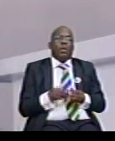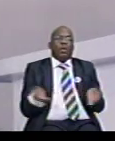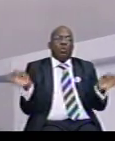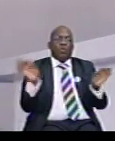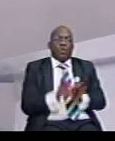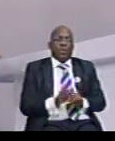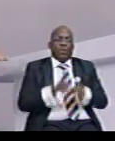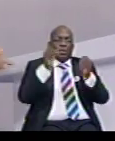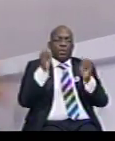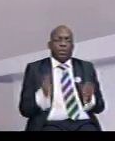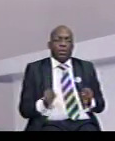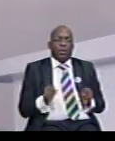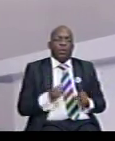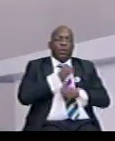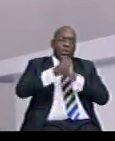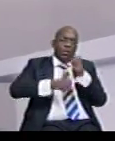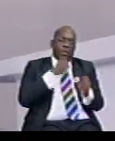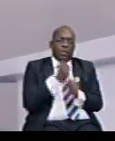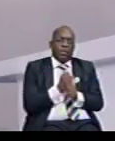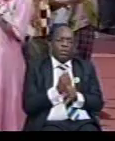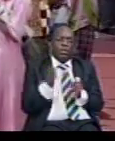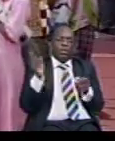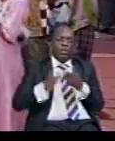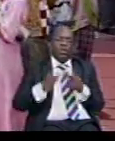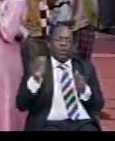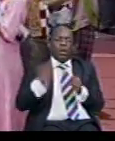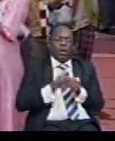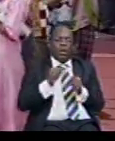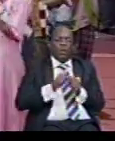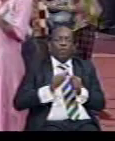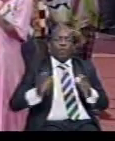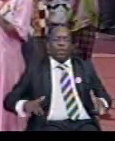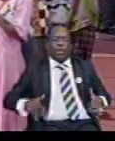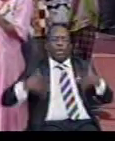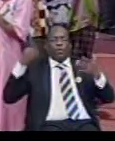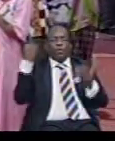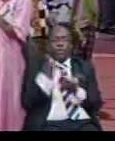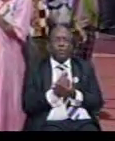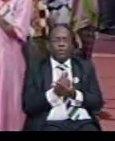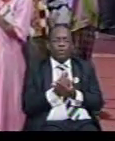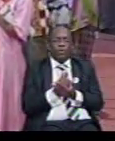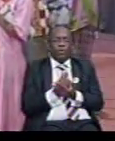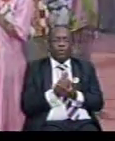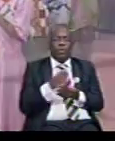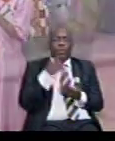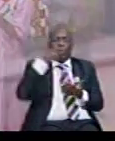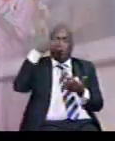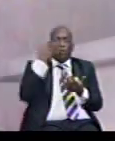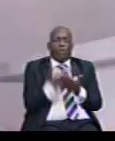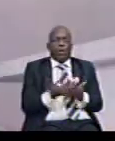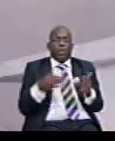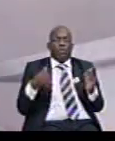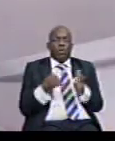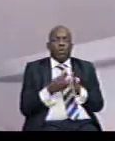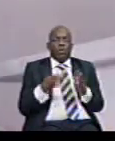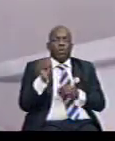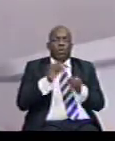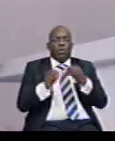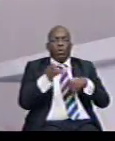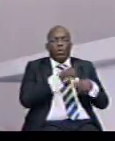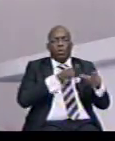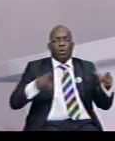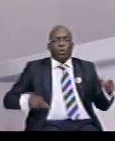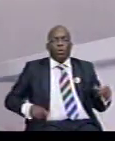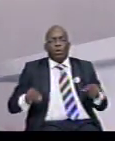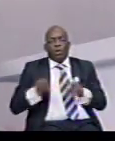strength, years to every life. Confirm it, O Lord. In